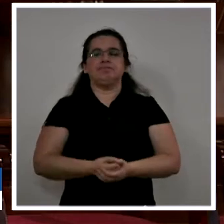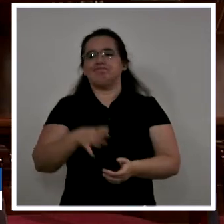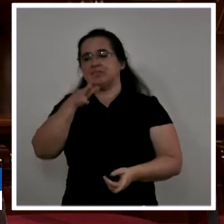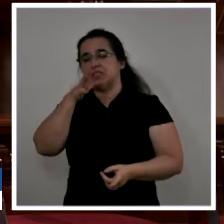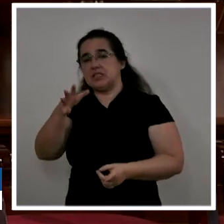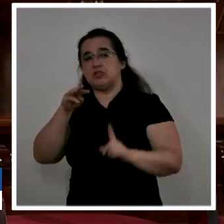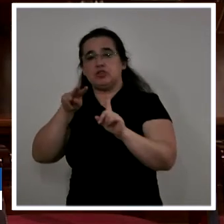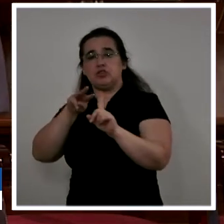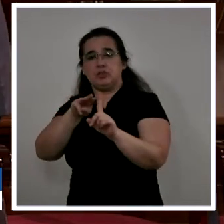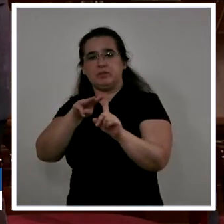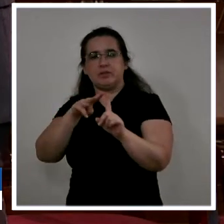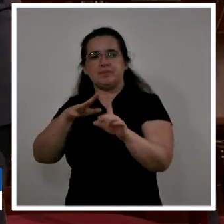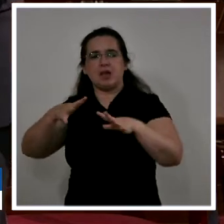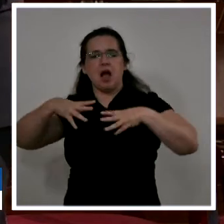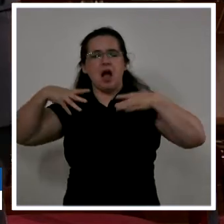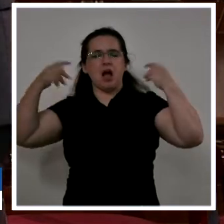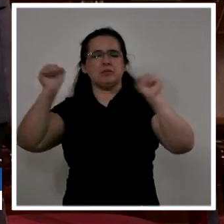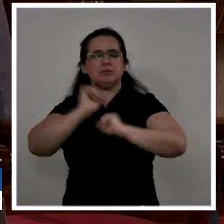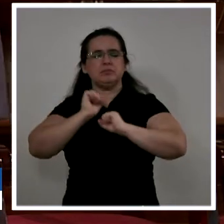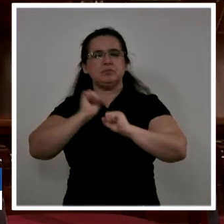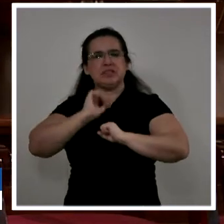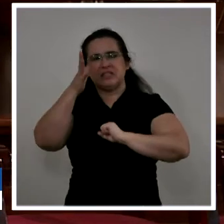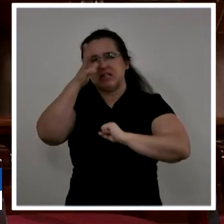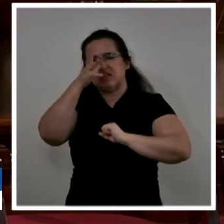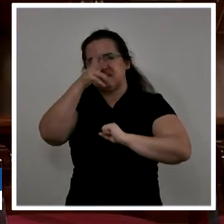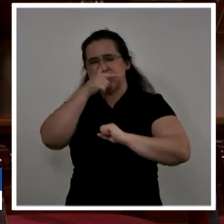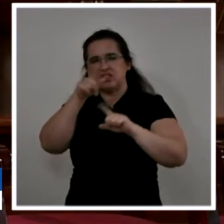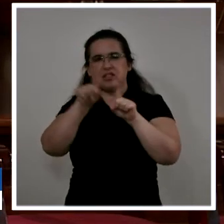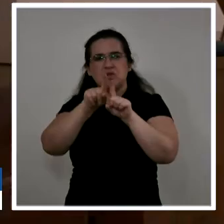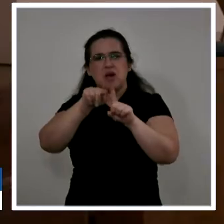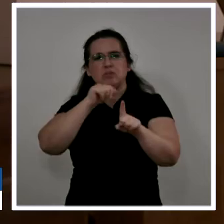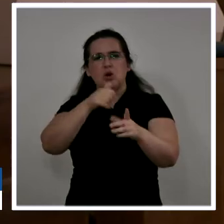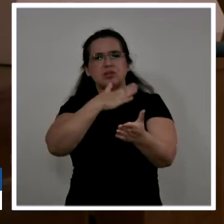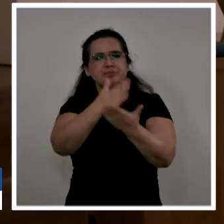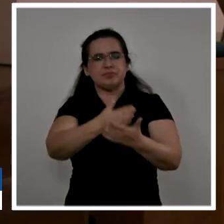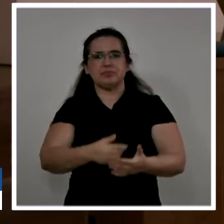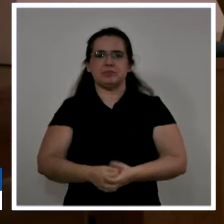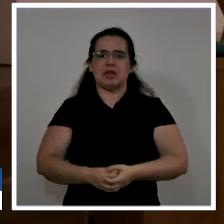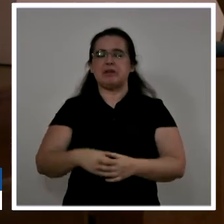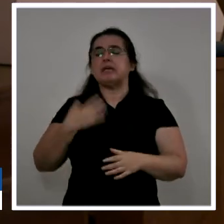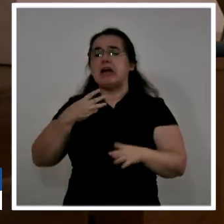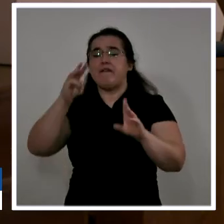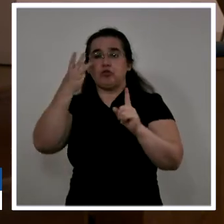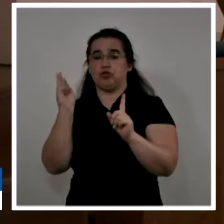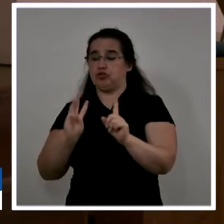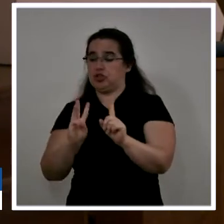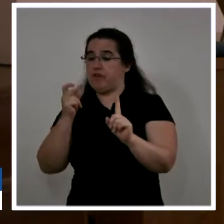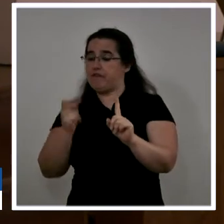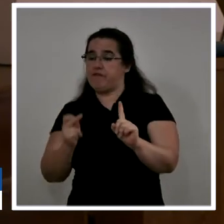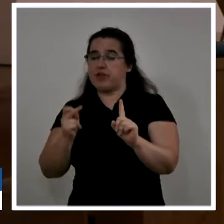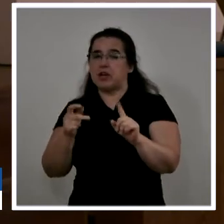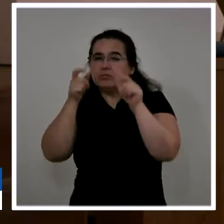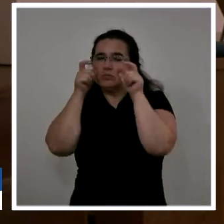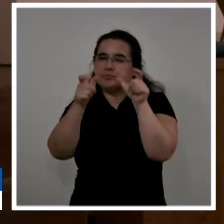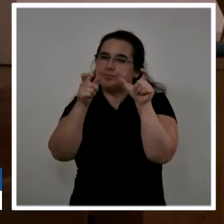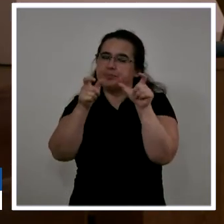disse, "A minha alma está profundamente triste até à morte." "Stay here and watch." Ficai aqui e vigiai. He went a